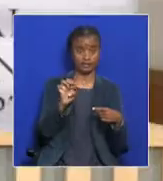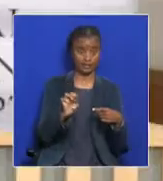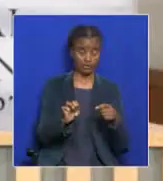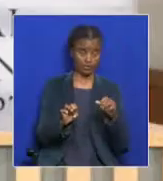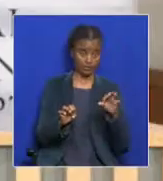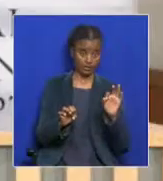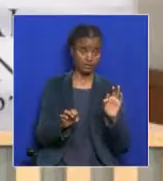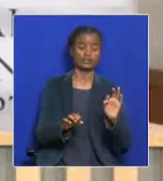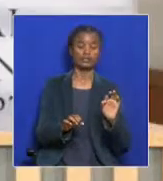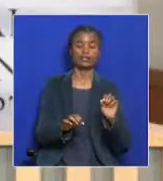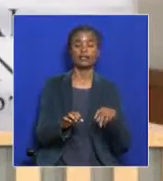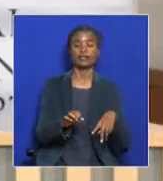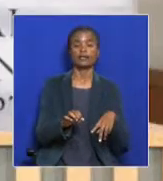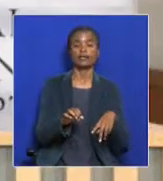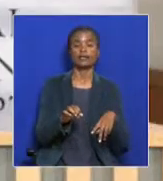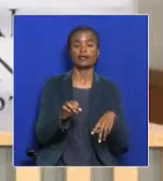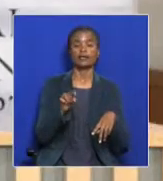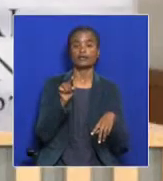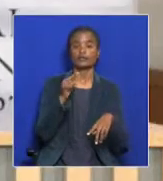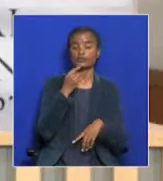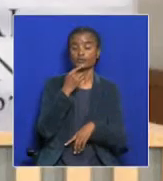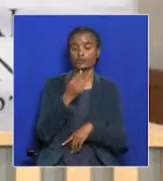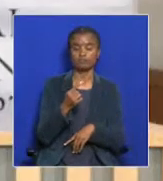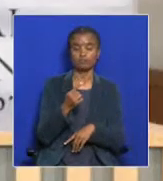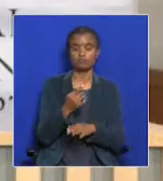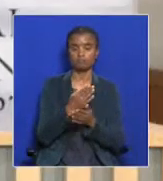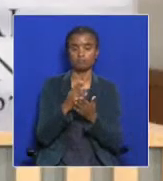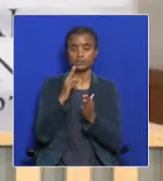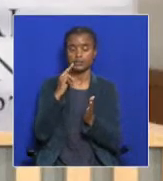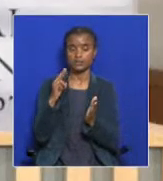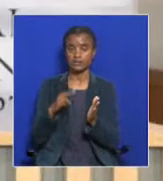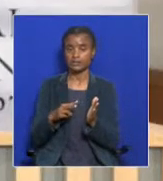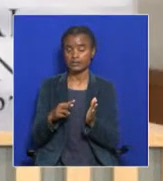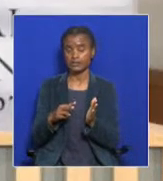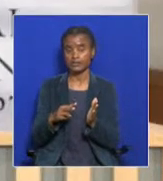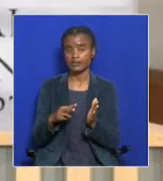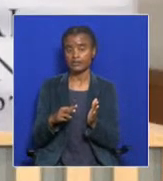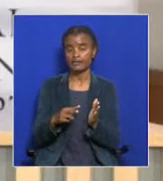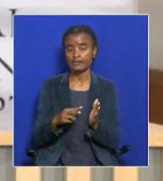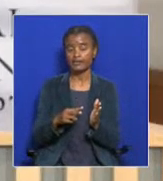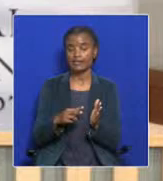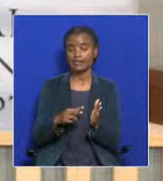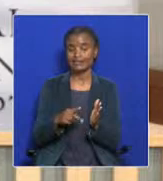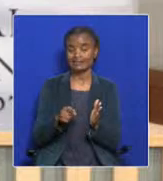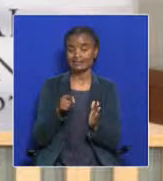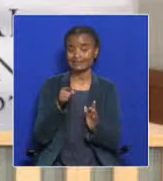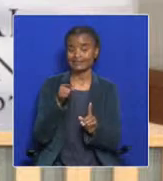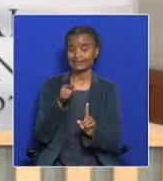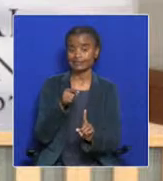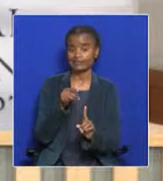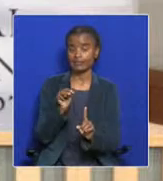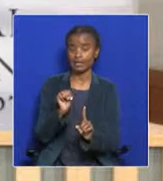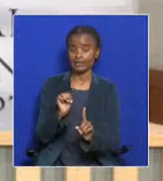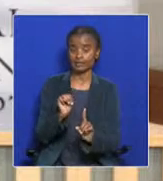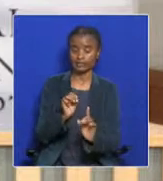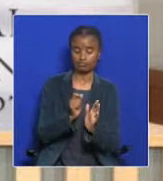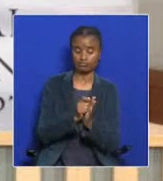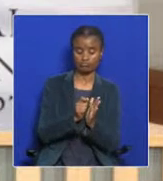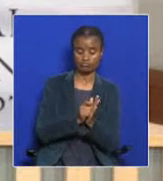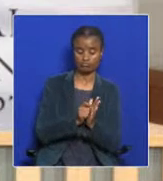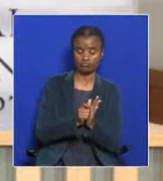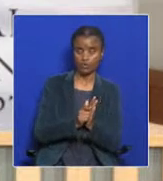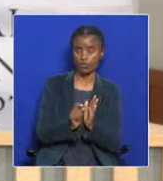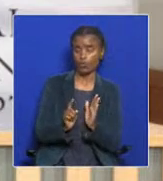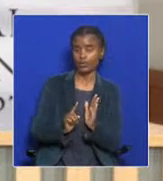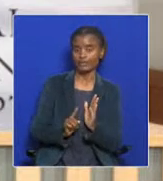not see what he included in that